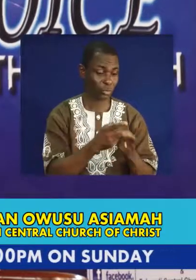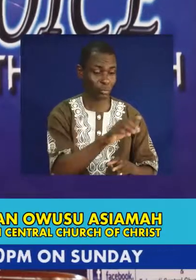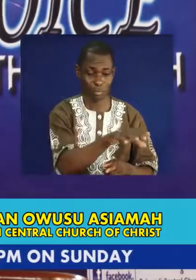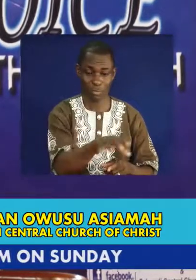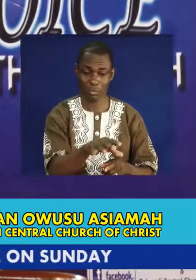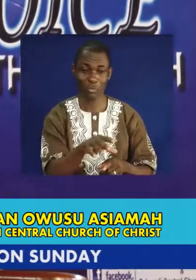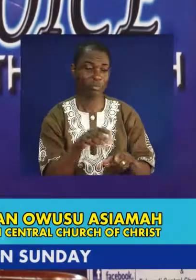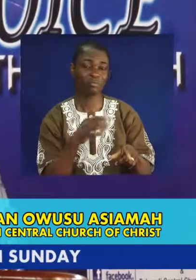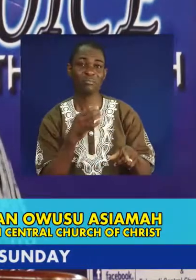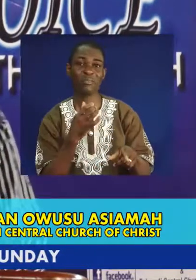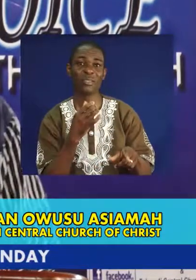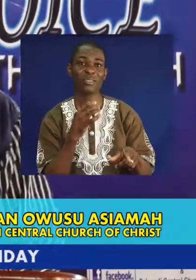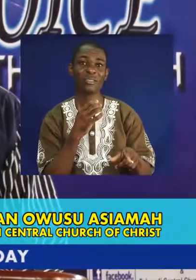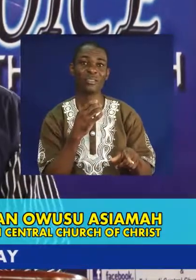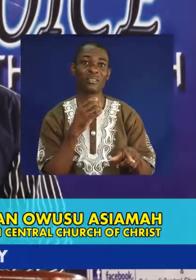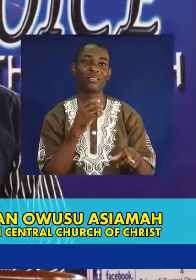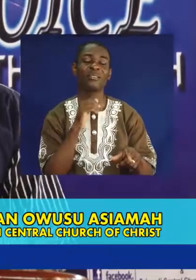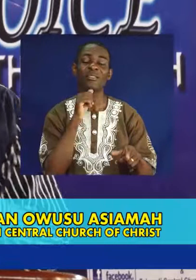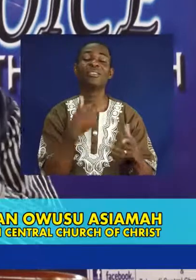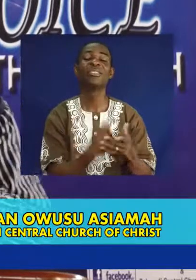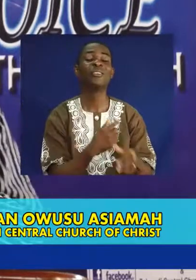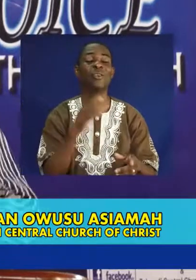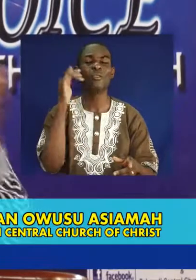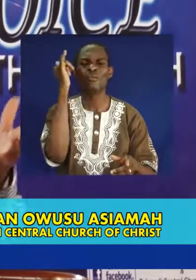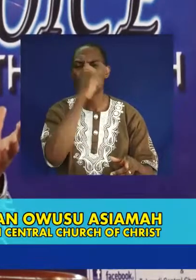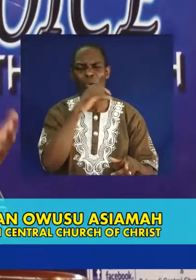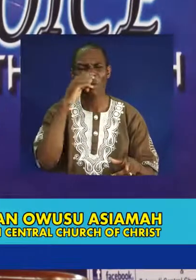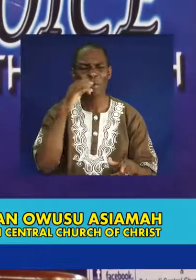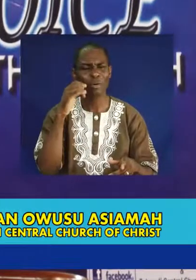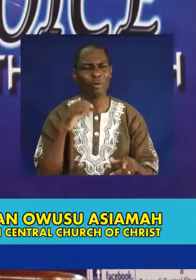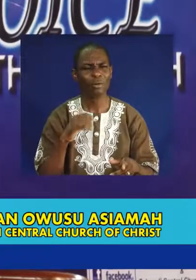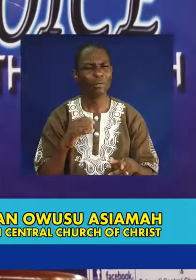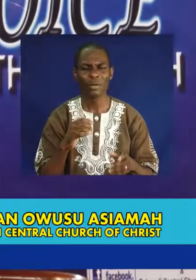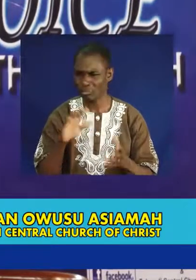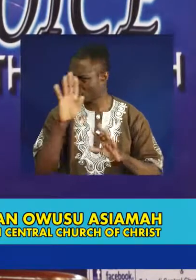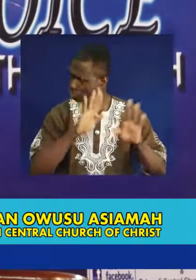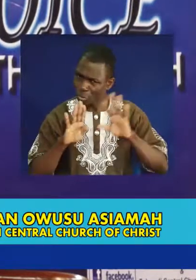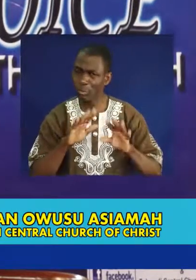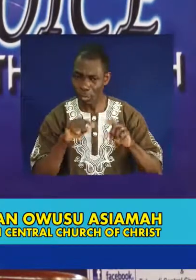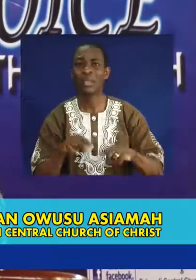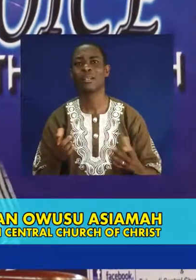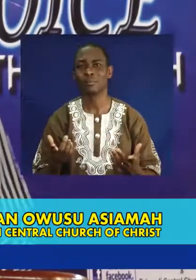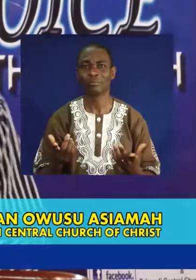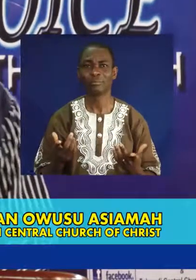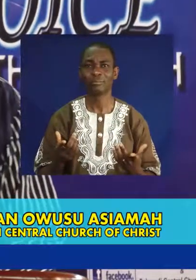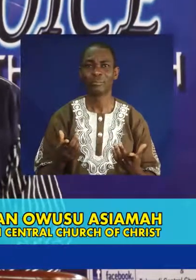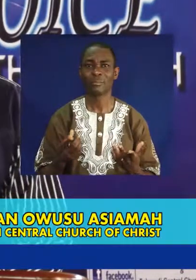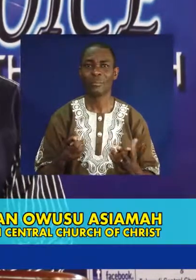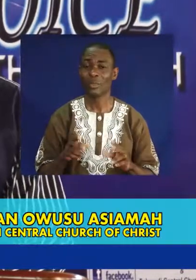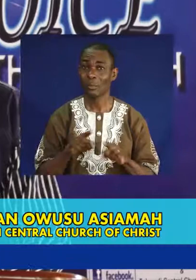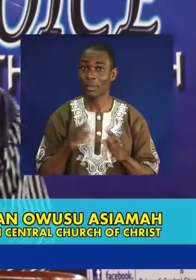oman ba sabe on de na onye onyansafo. These are the things are a cause of trouble na san ke beti ase